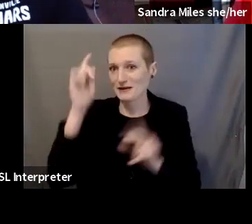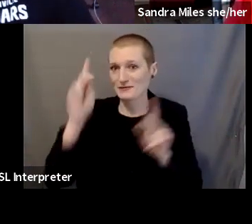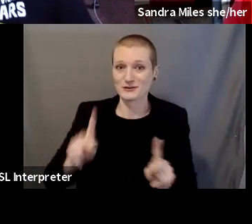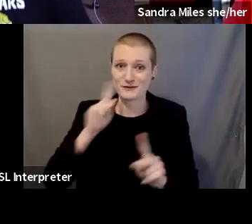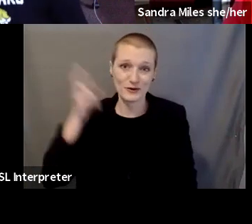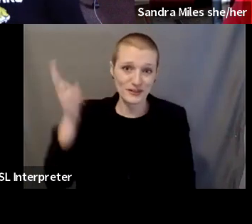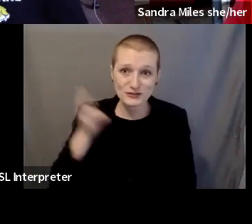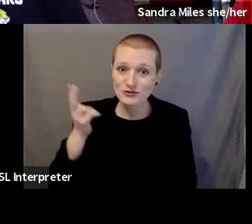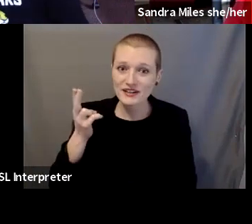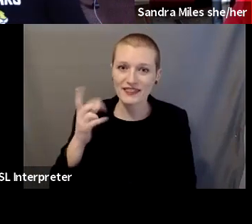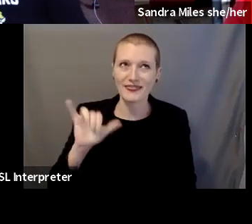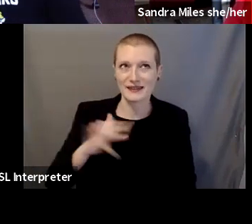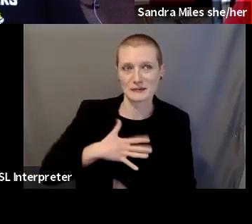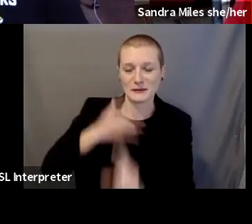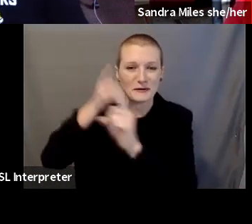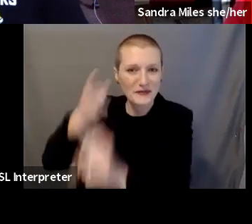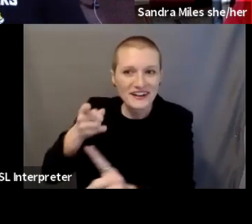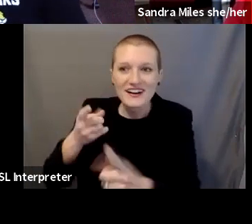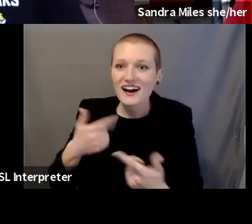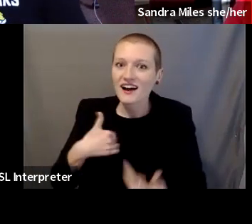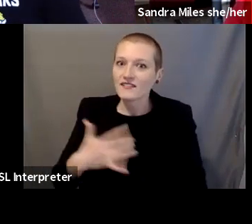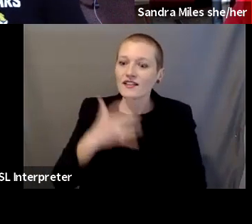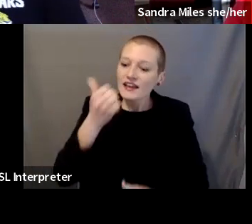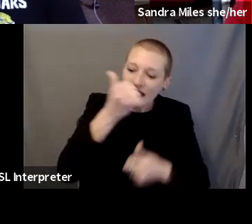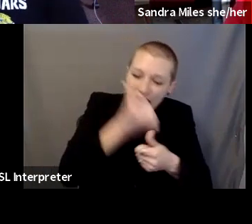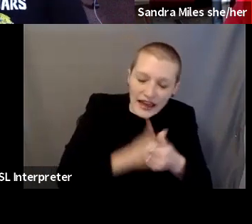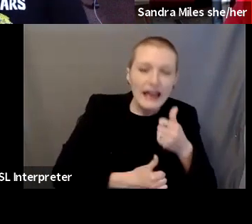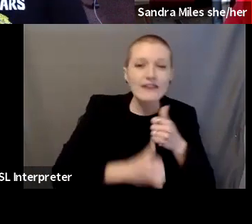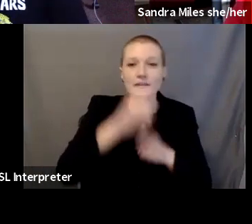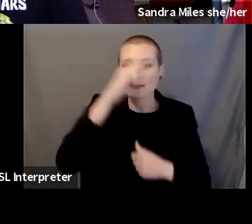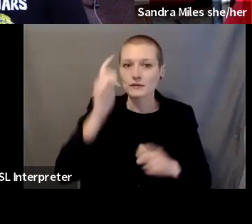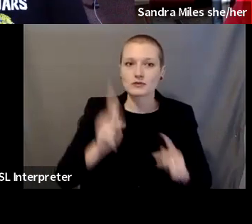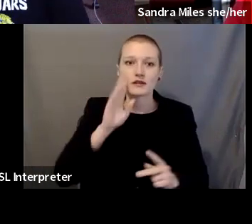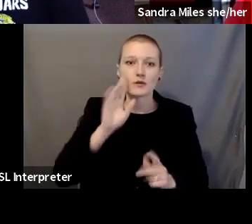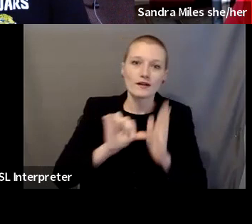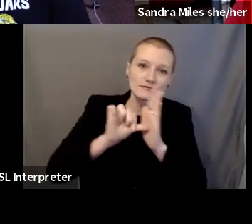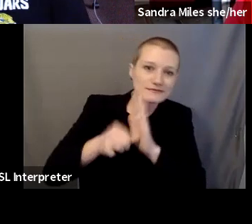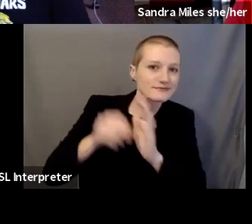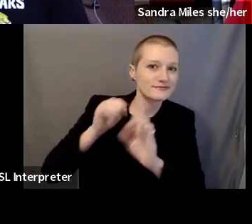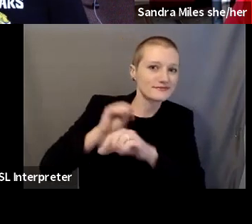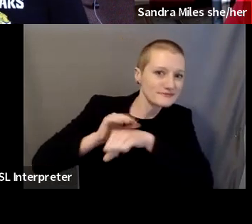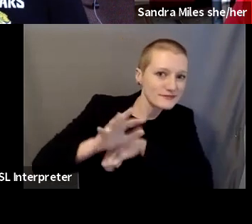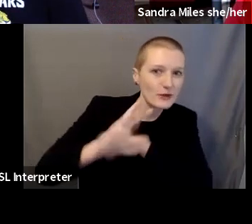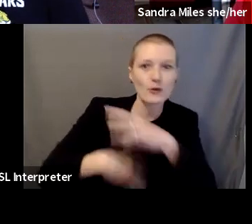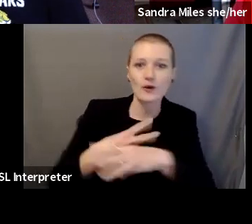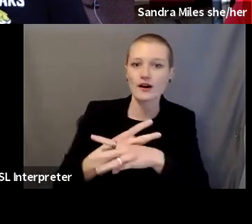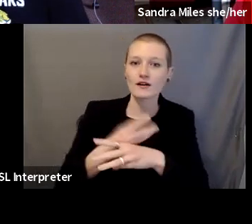that. But like, that's how I really feel, is that every Black person is going to make their mark on this world, no matter how small or how